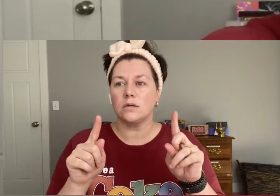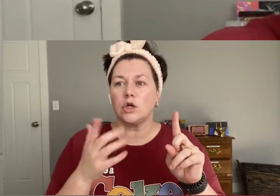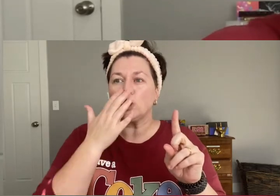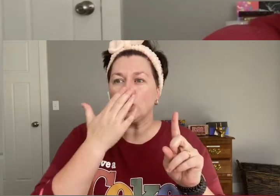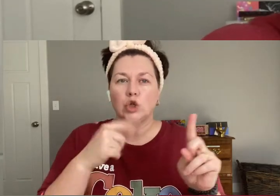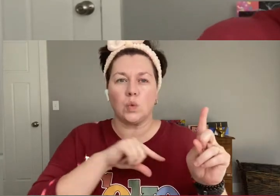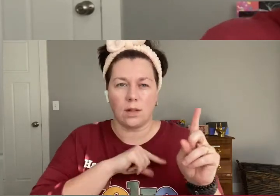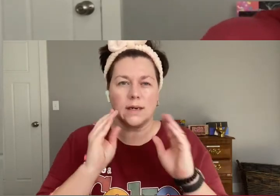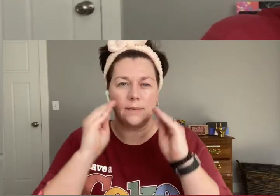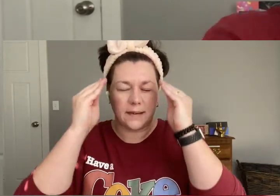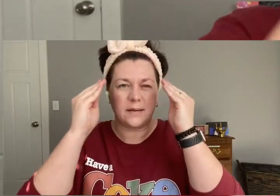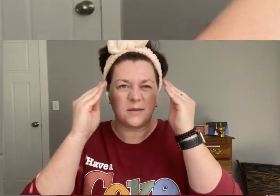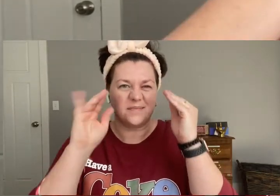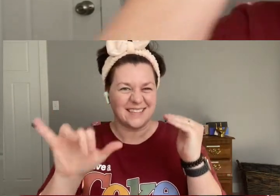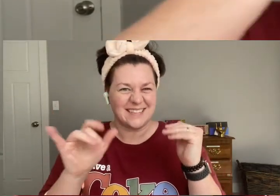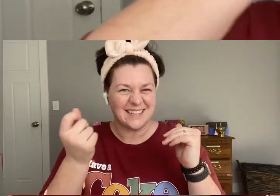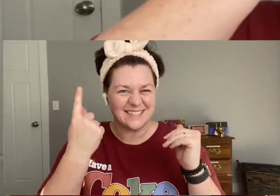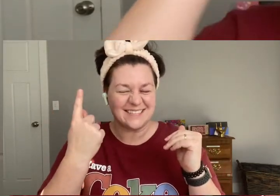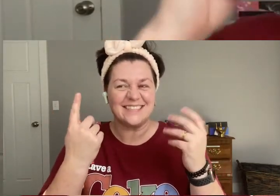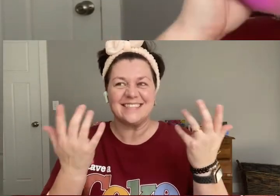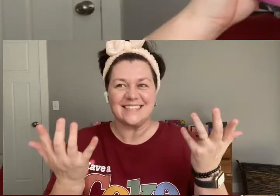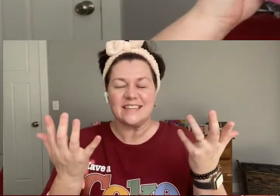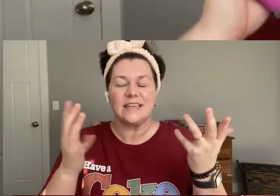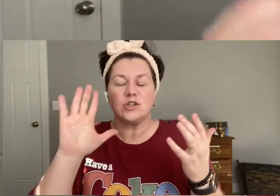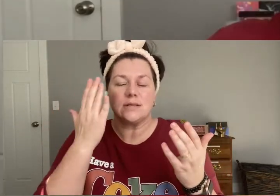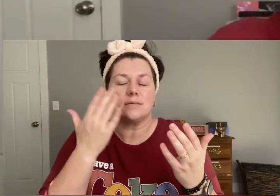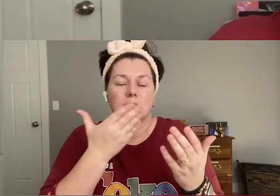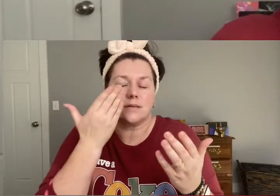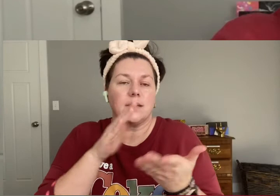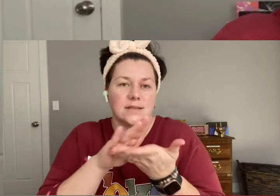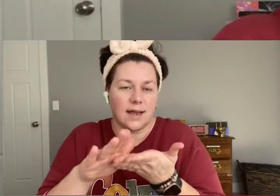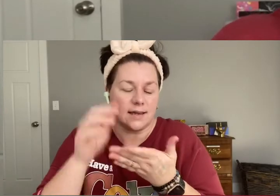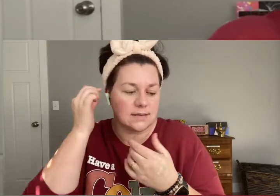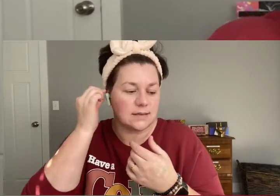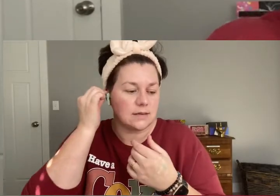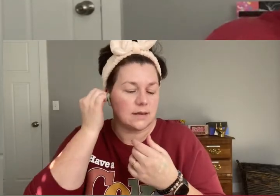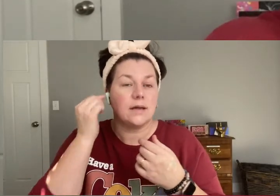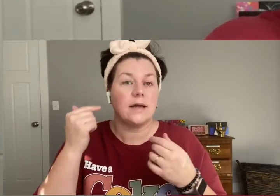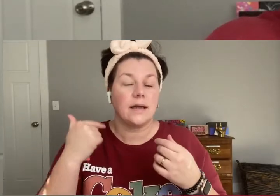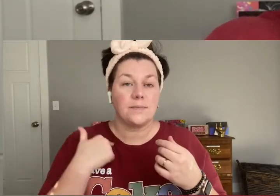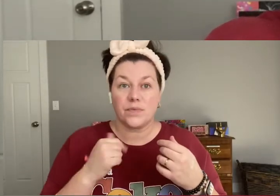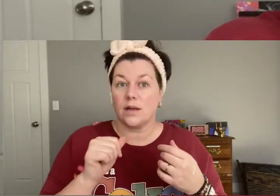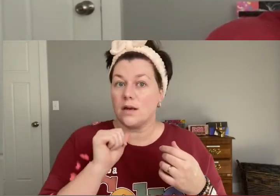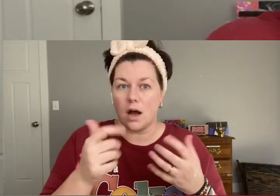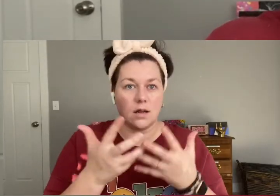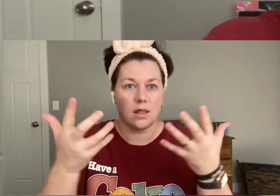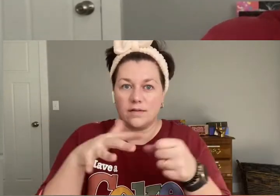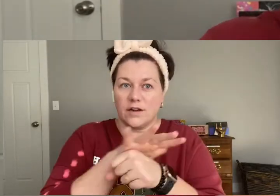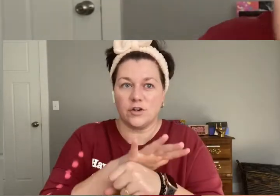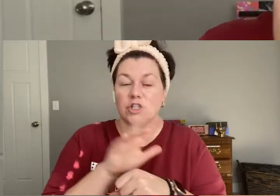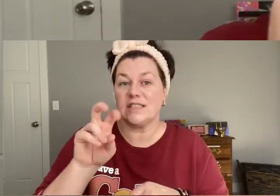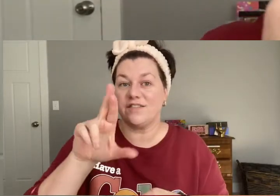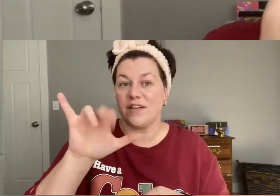makeup scent. That doesn't make any sense, but it's fine. So we have the lightest, the